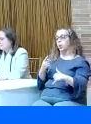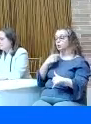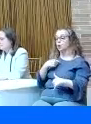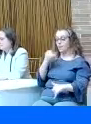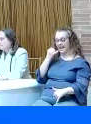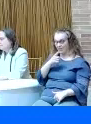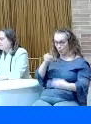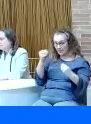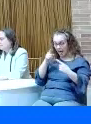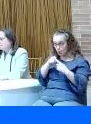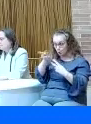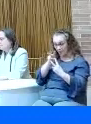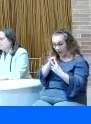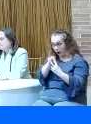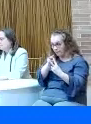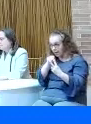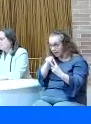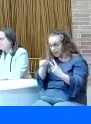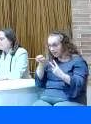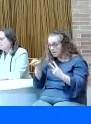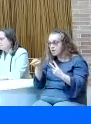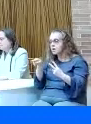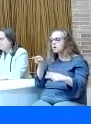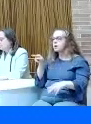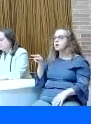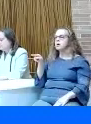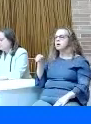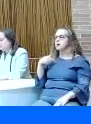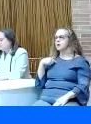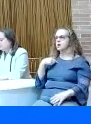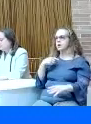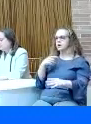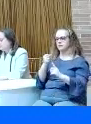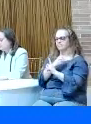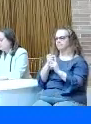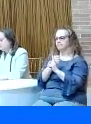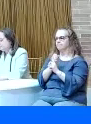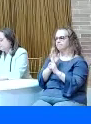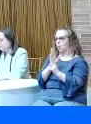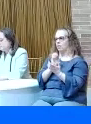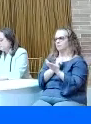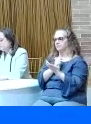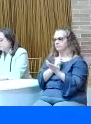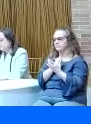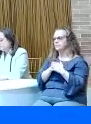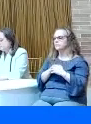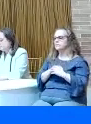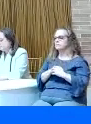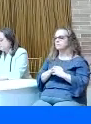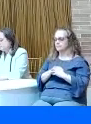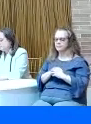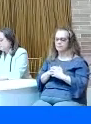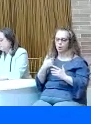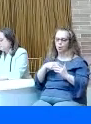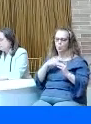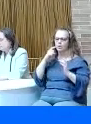black couple through a home and I got a phone call from a neighbor who um used